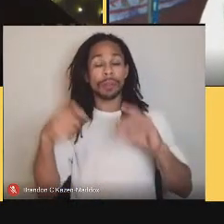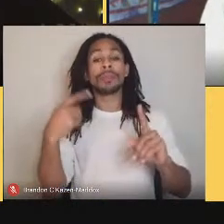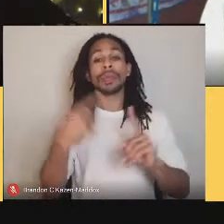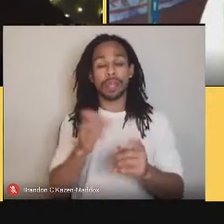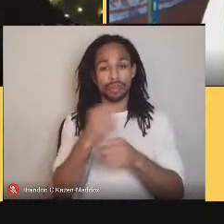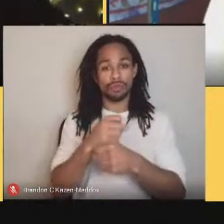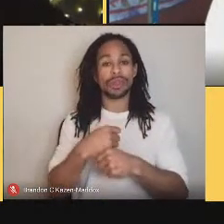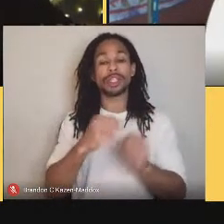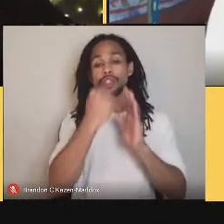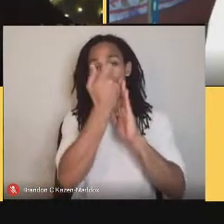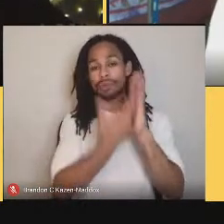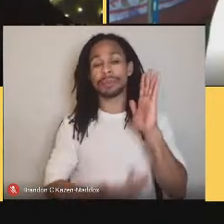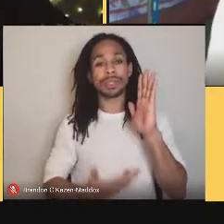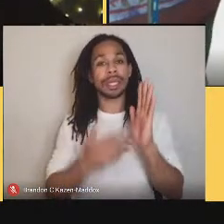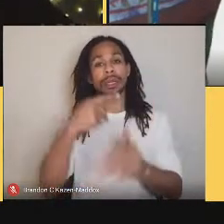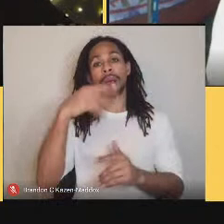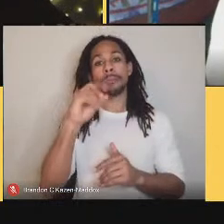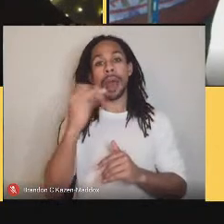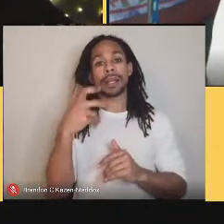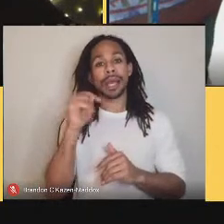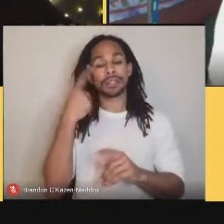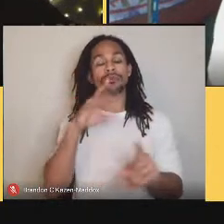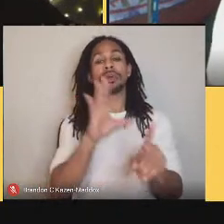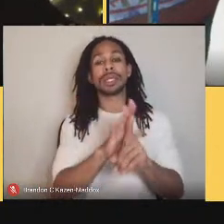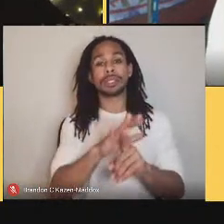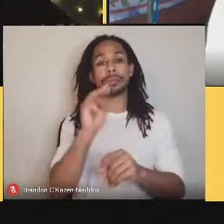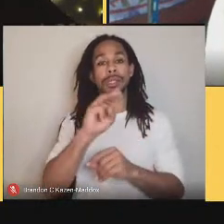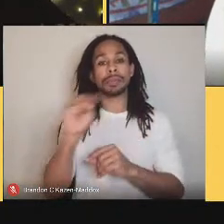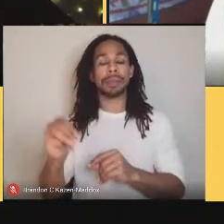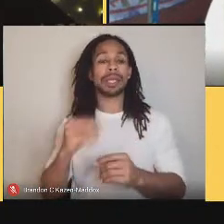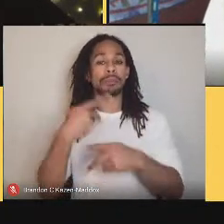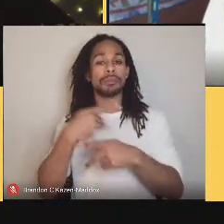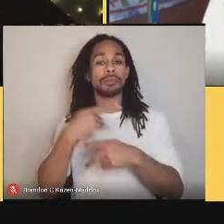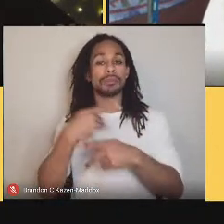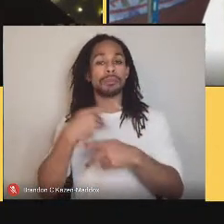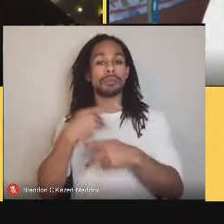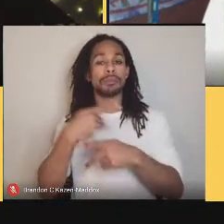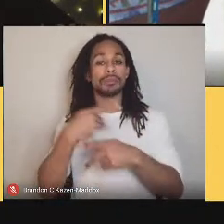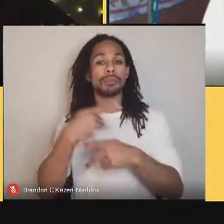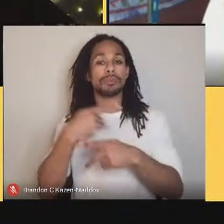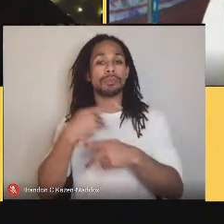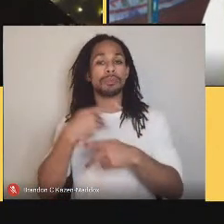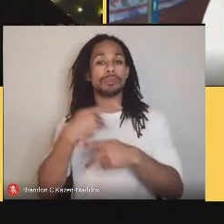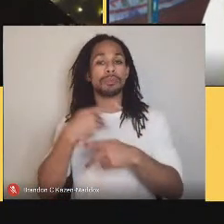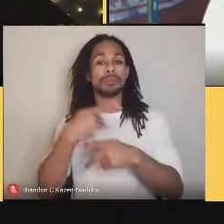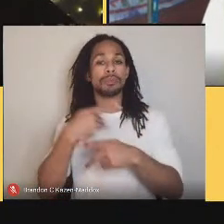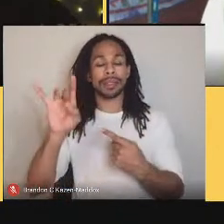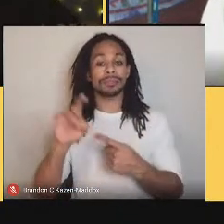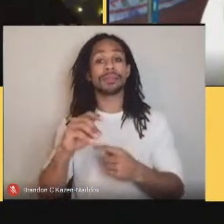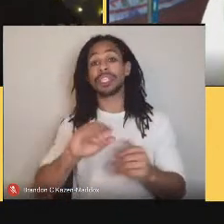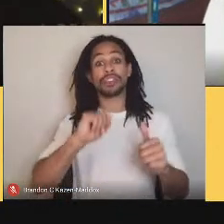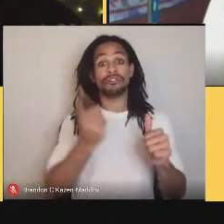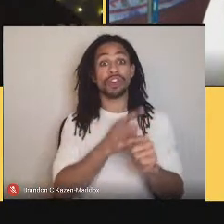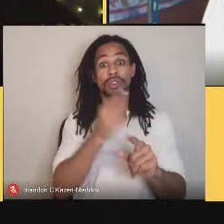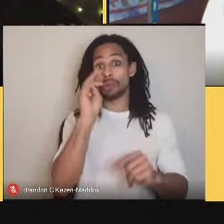for his multimedia production company, Phantom Ape. His first one, Rose Drive, landed a